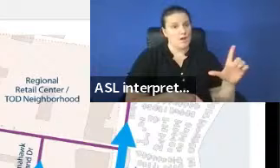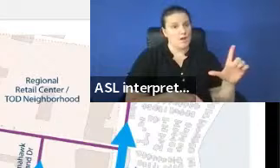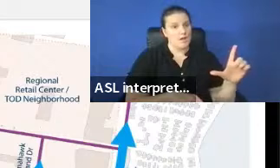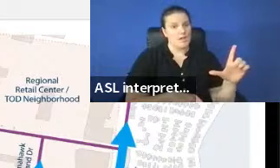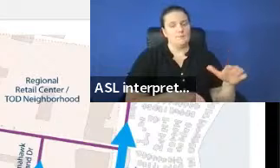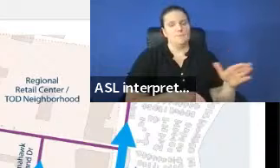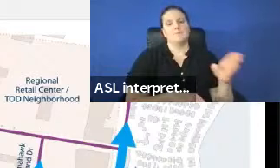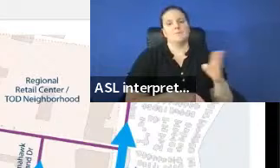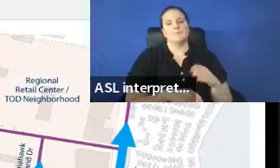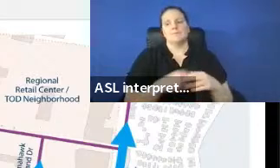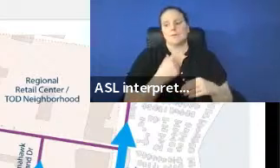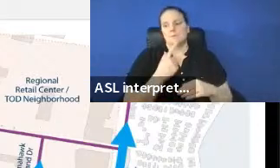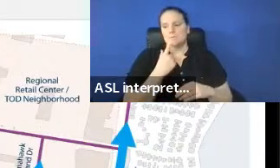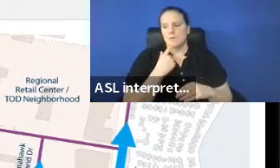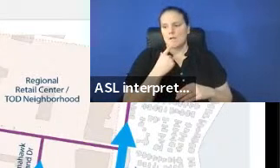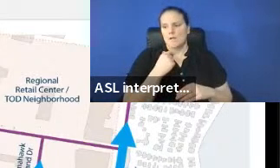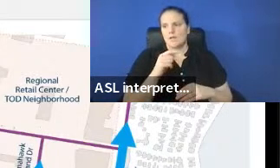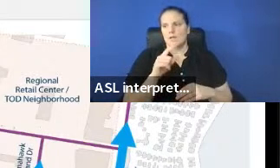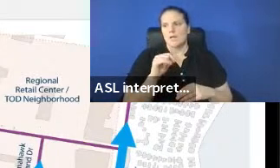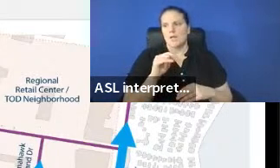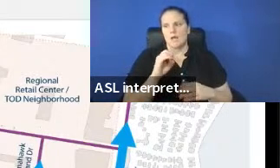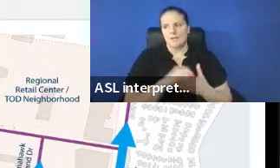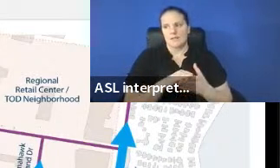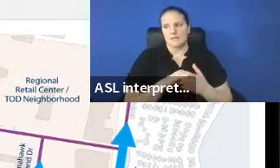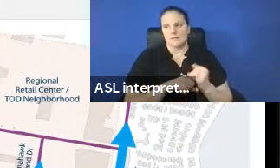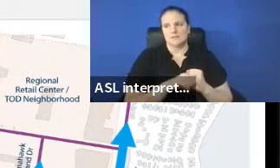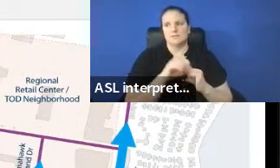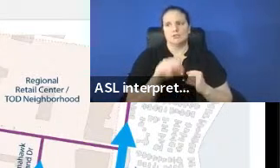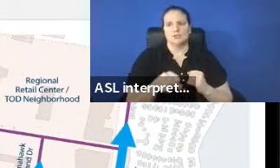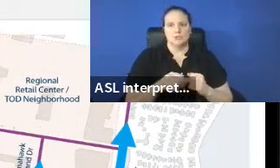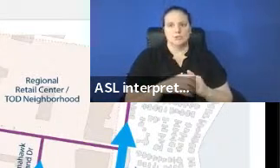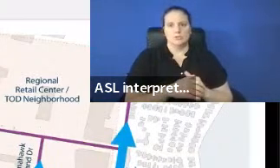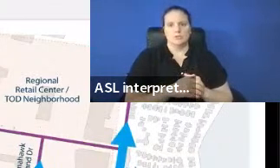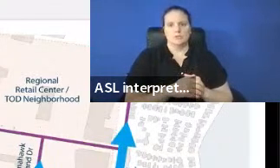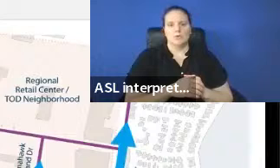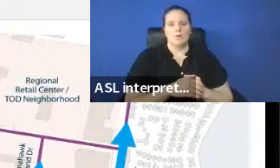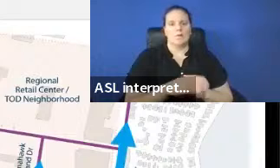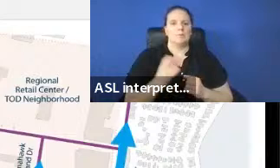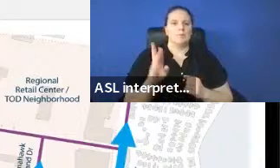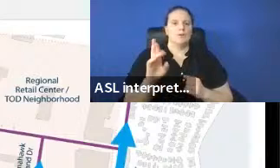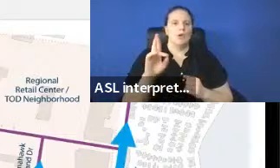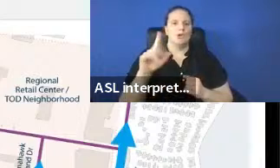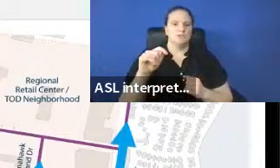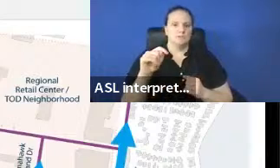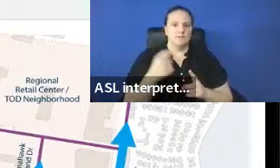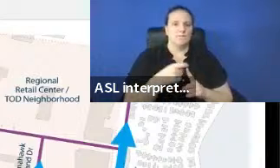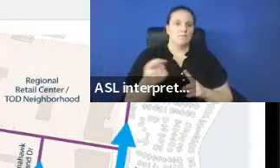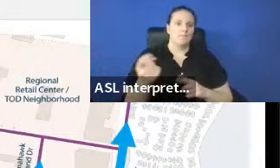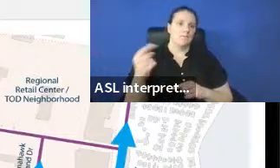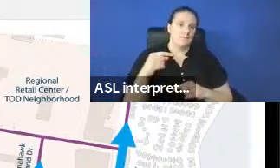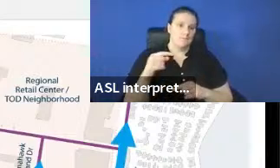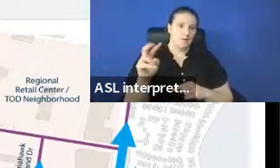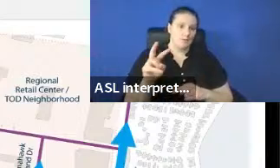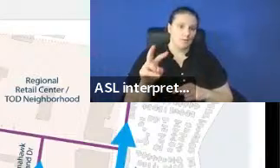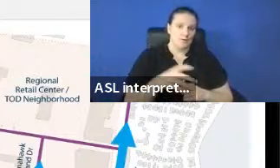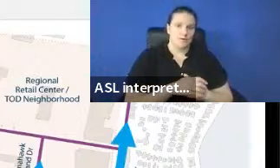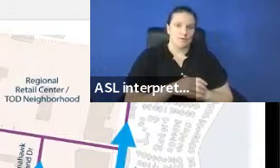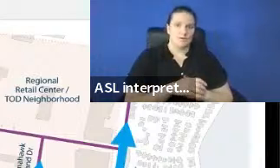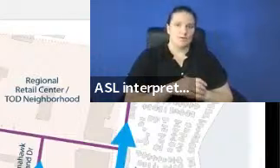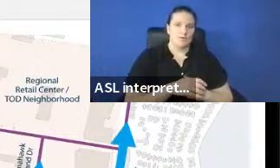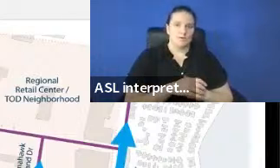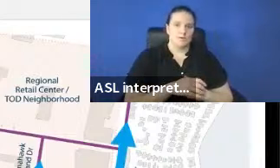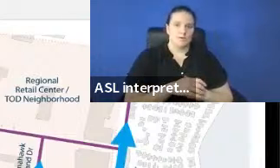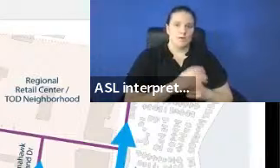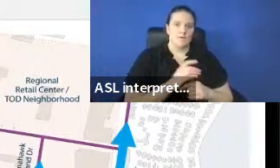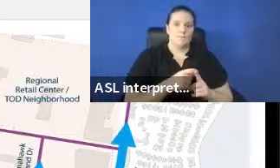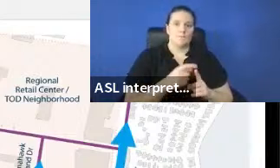red line would be that extension or the BRT coming from Vancouver from the right-hand